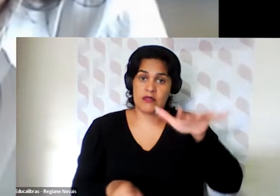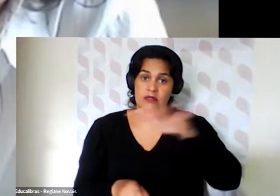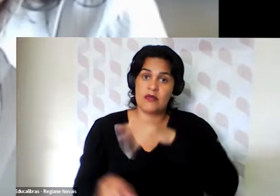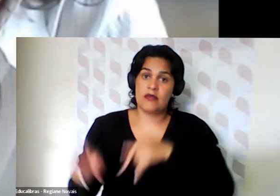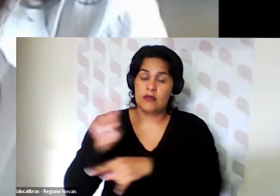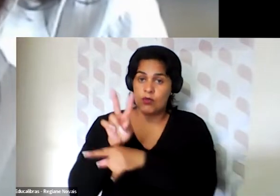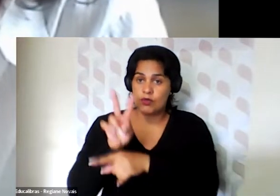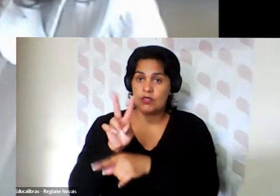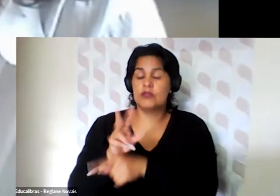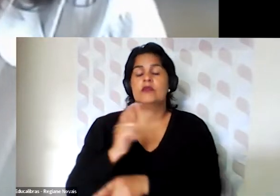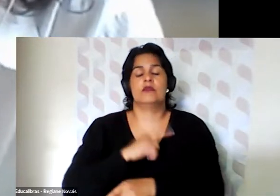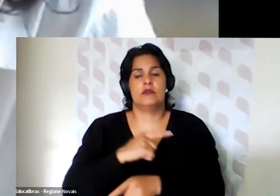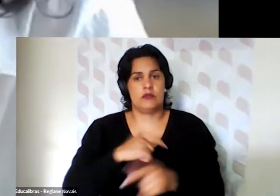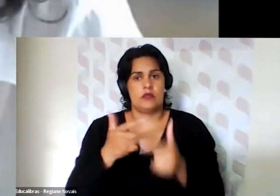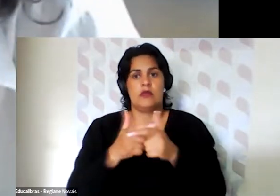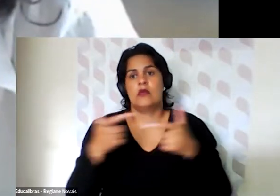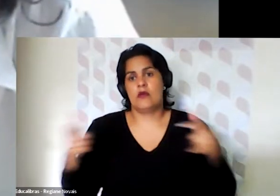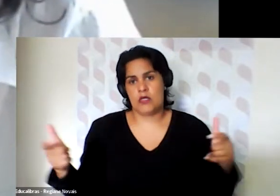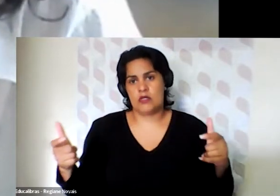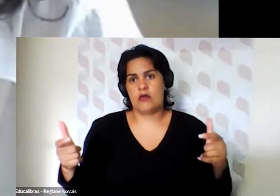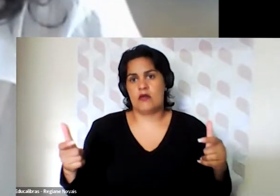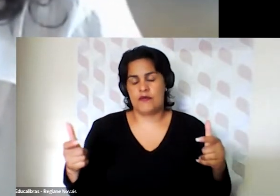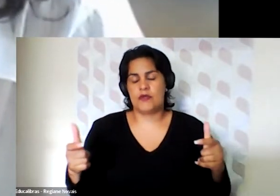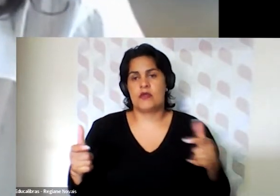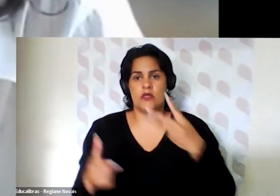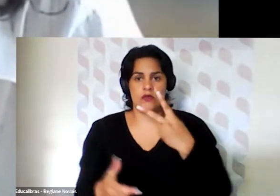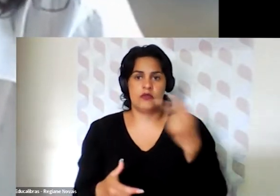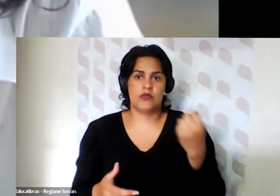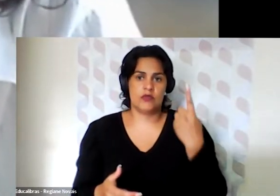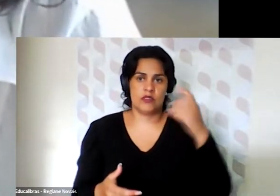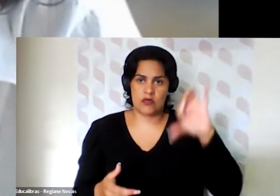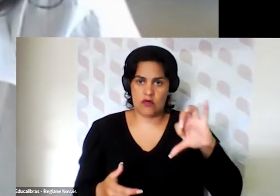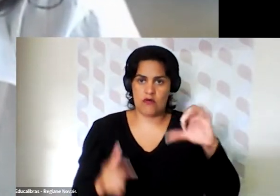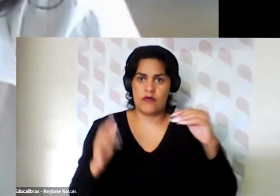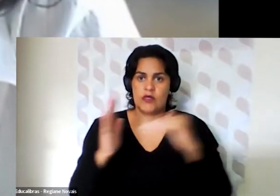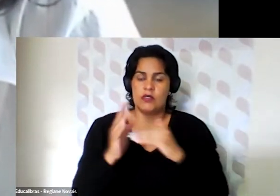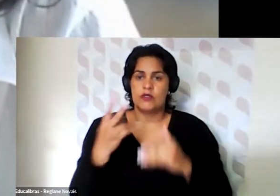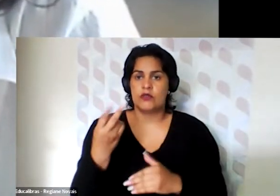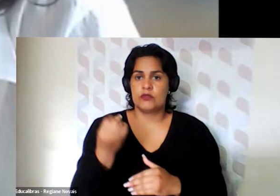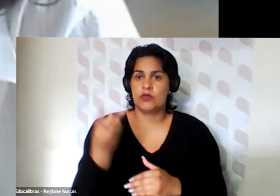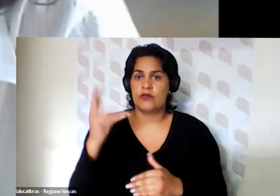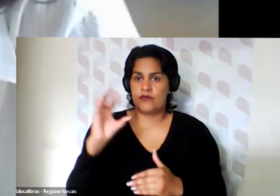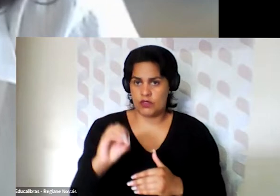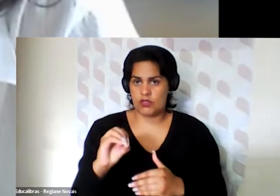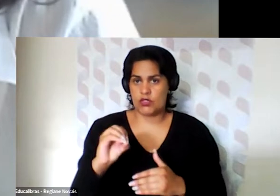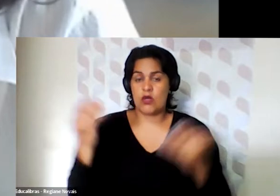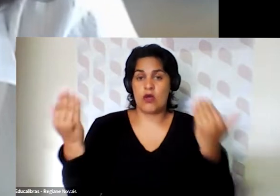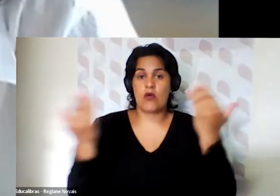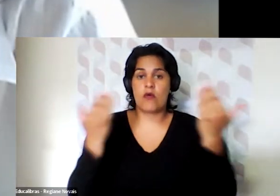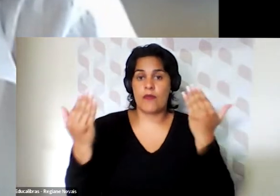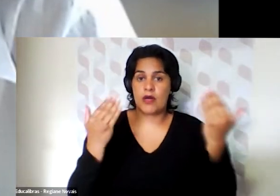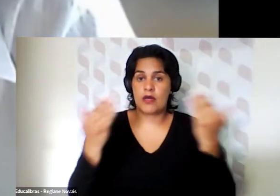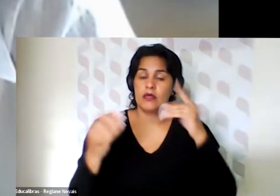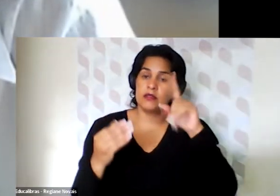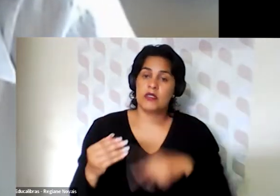illegal. Now back to our research. We have shown that workers' rights have undergone serious attacks in the past